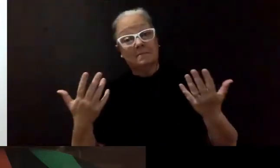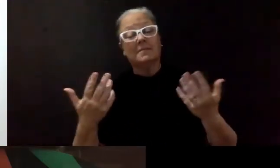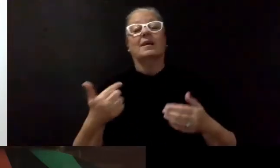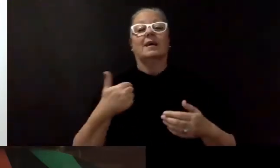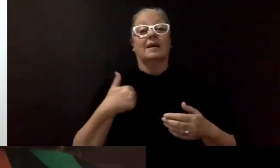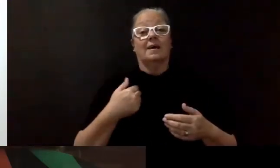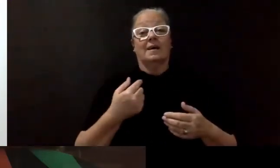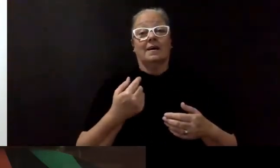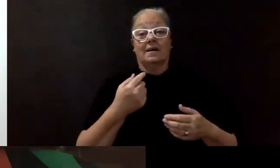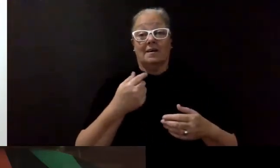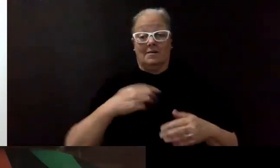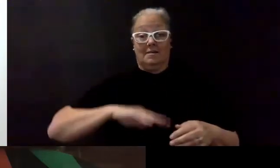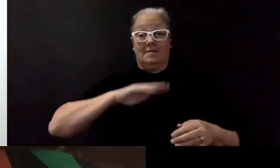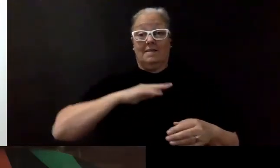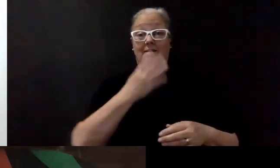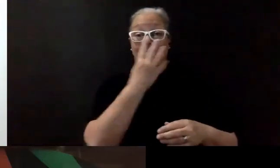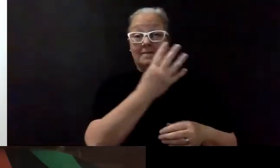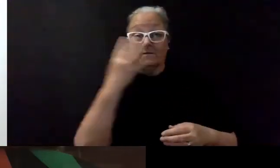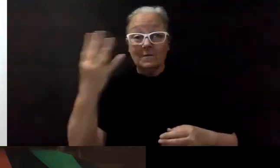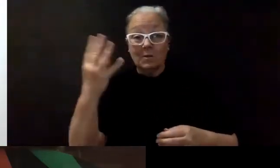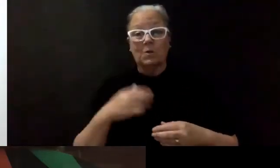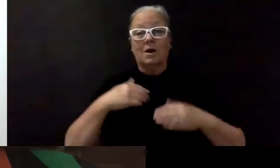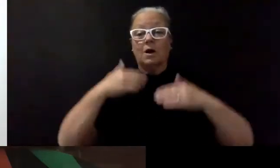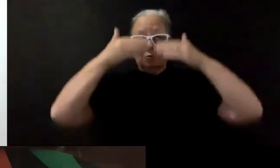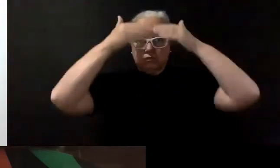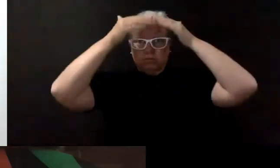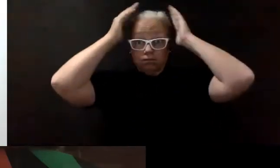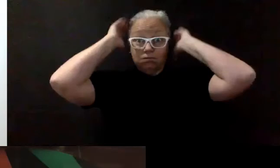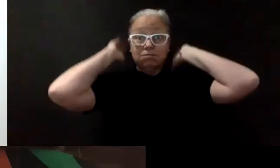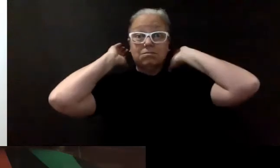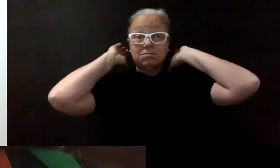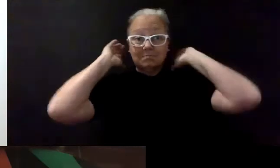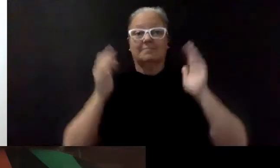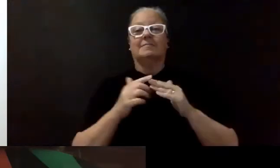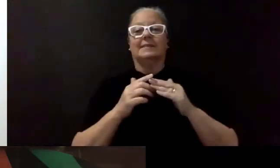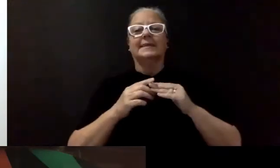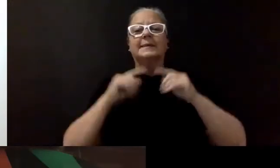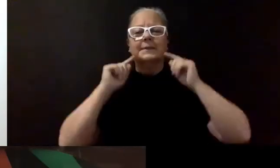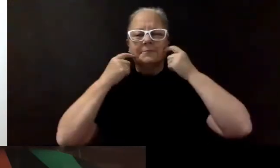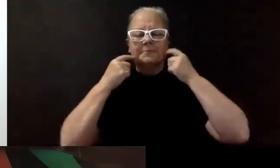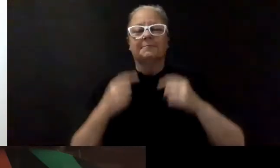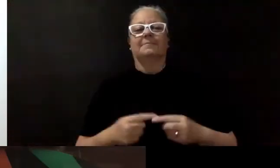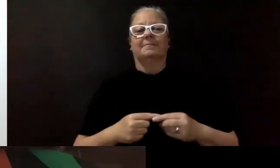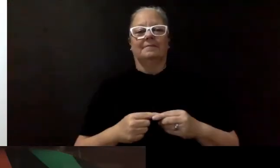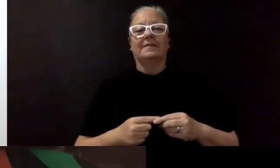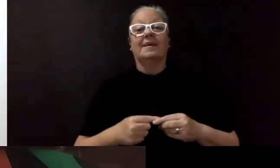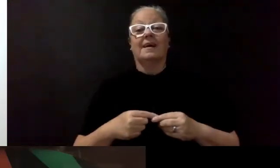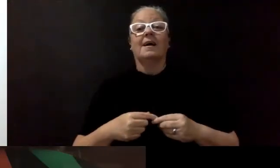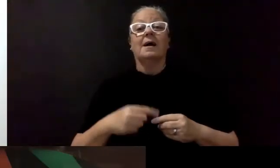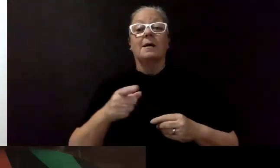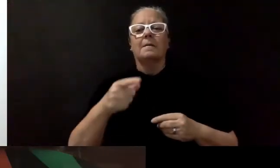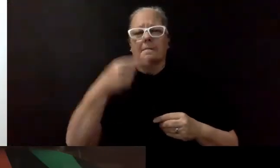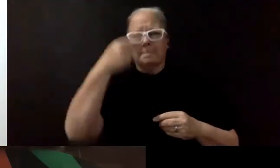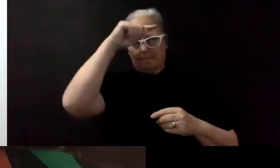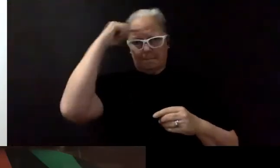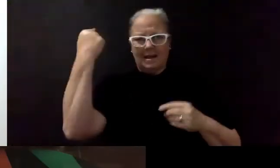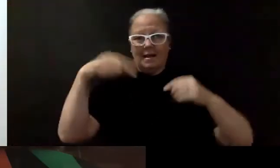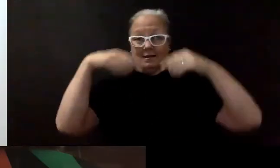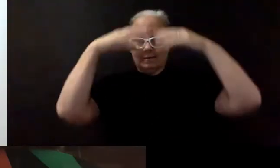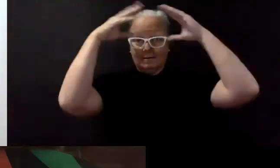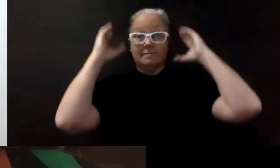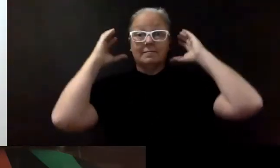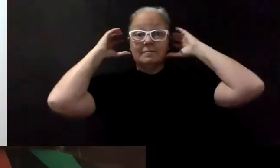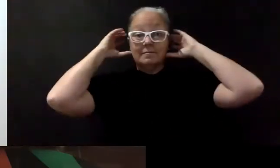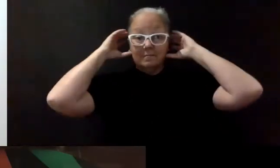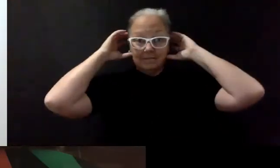shaven-headed, stubble, using headphones and wearing a black and yellow t-shirt with the